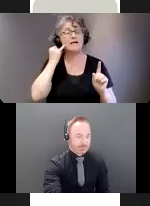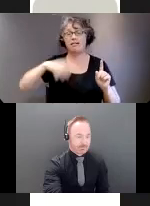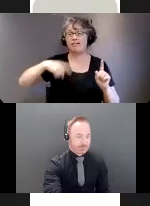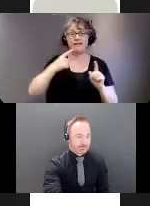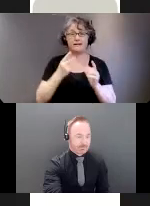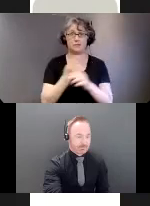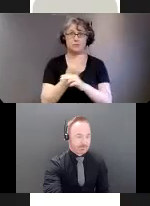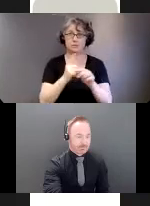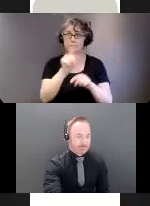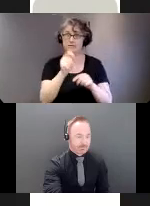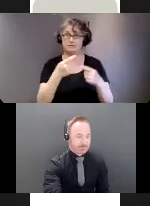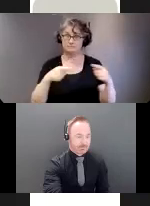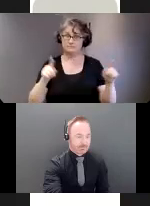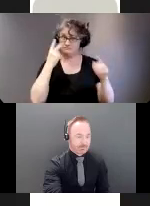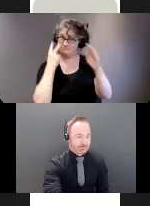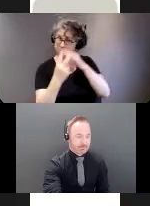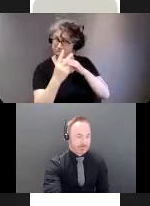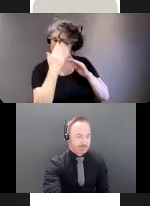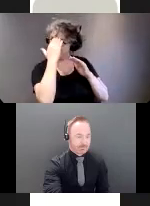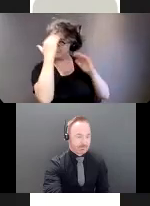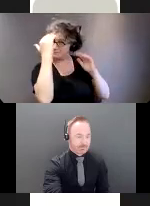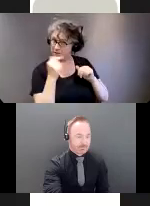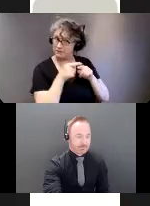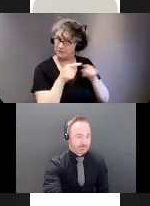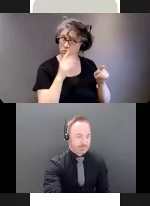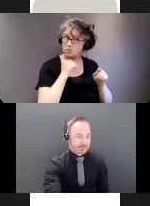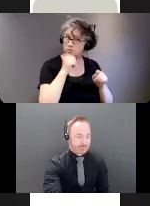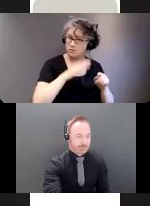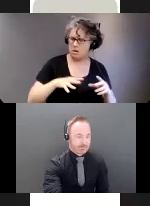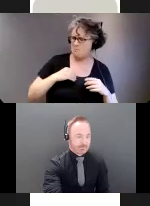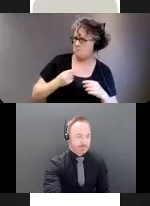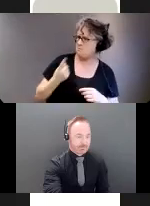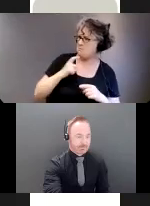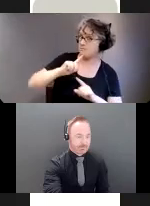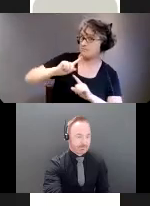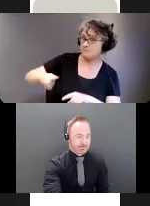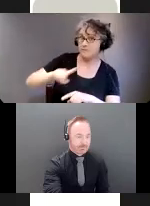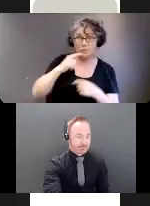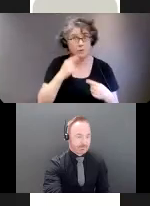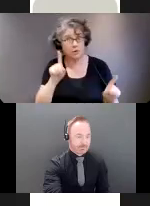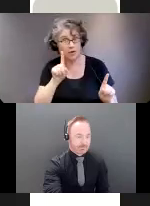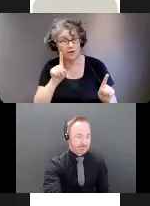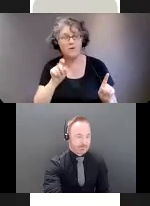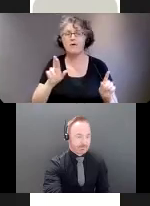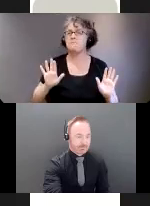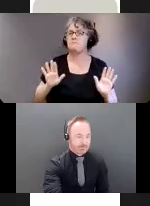women? Let me know. And I'll be quiet for a second so that you can think about that and respond.